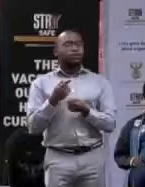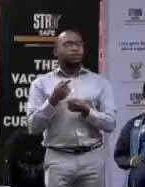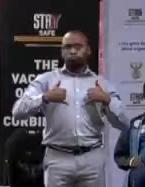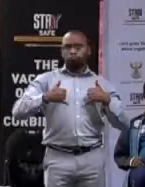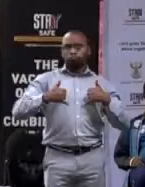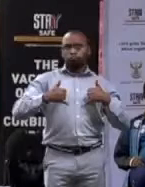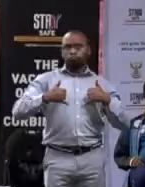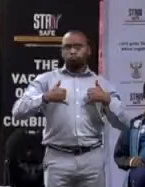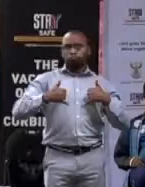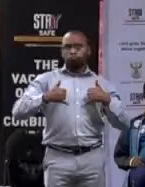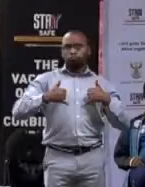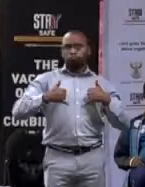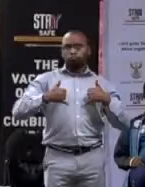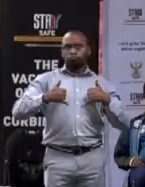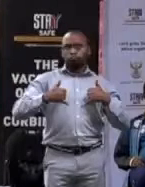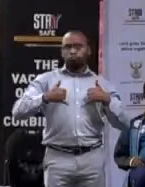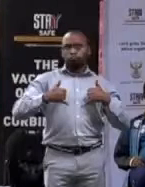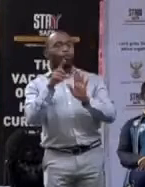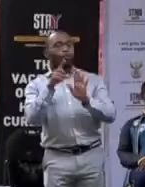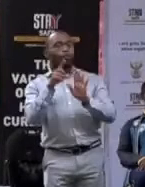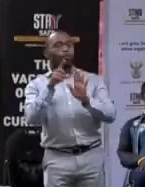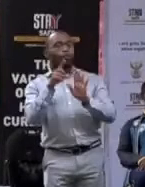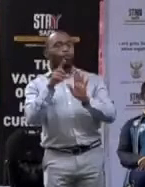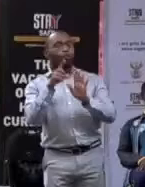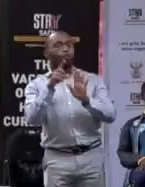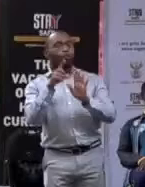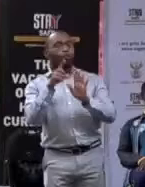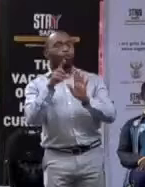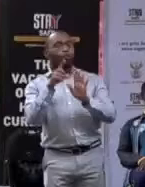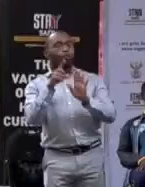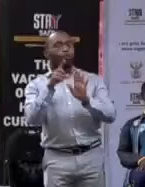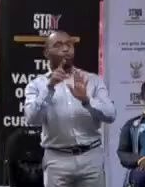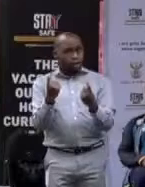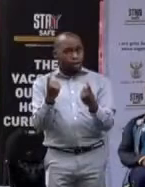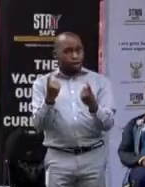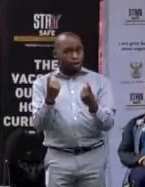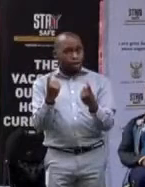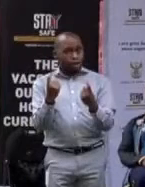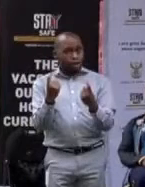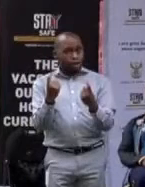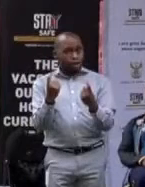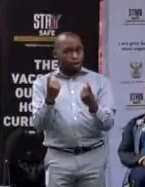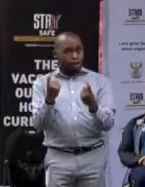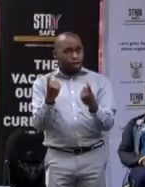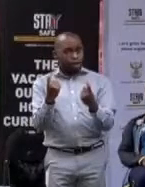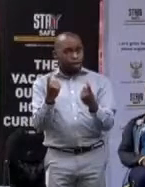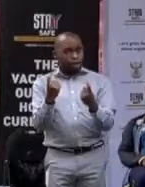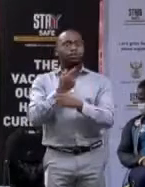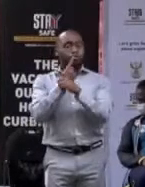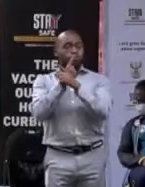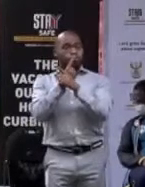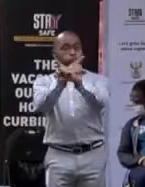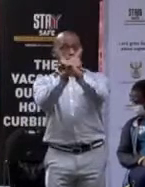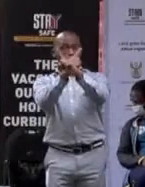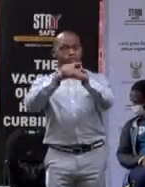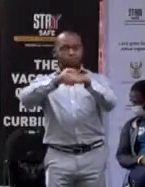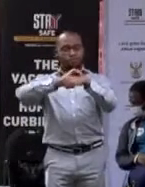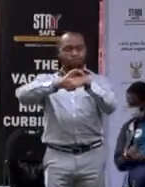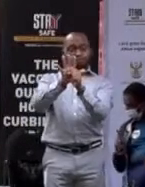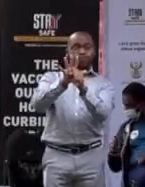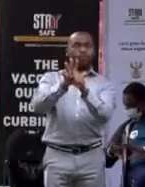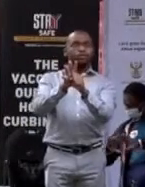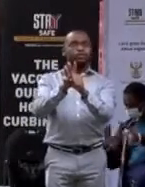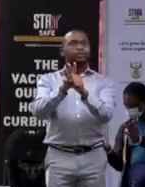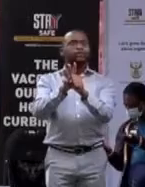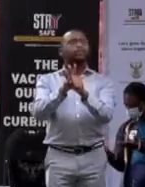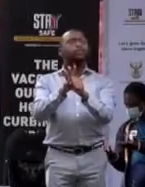to show that we are coming here to vaccinate in style. We are coming here to vuma the vaccine to ensure that